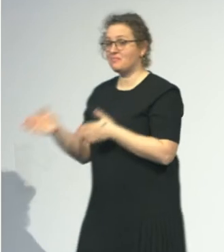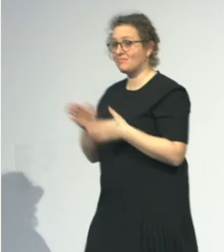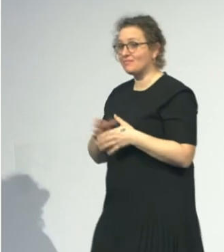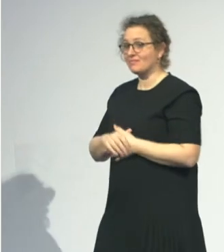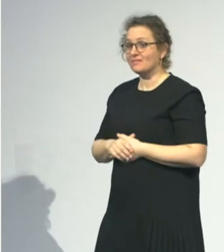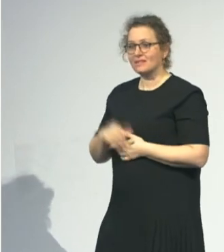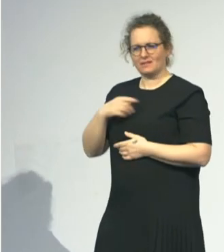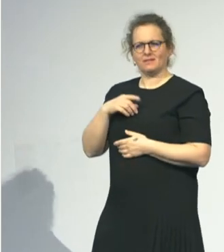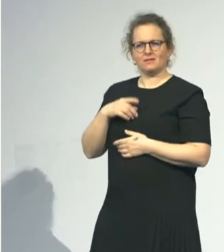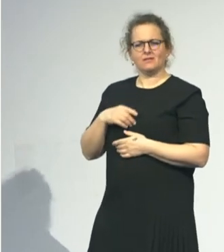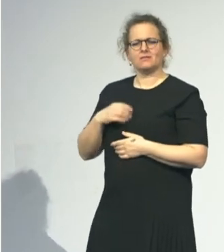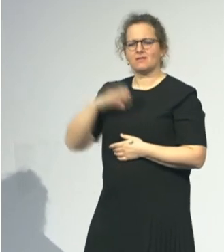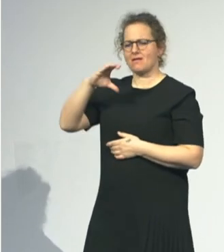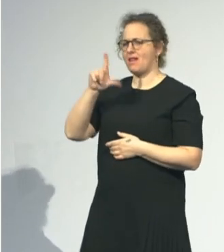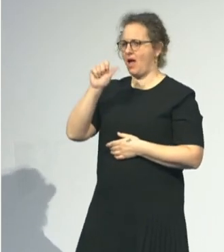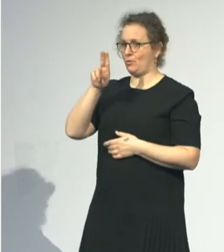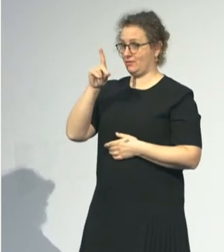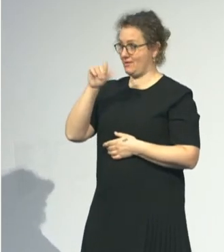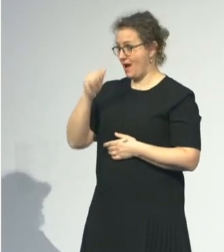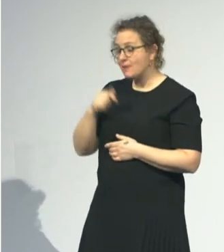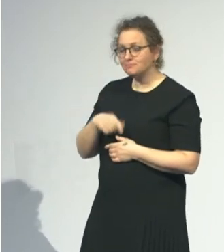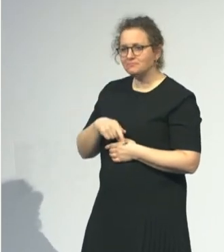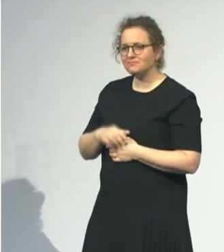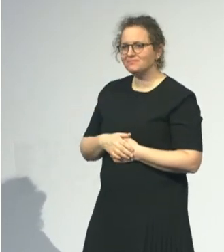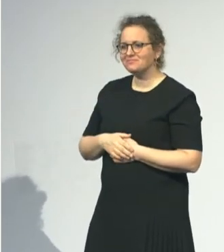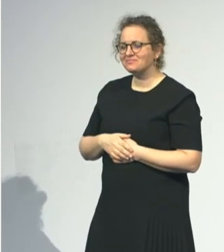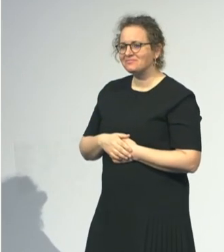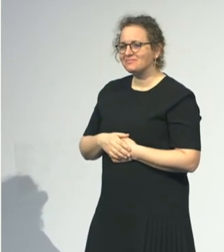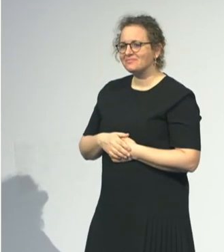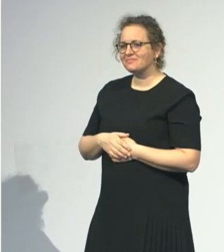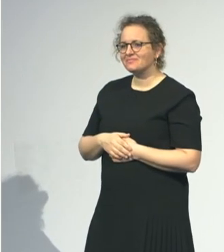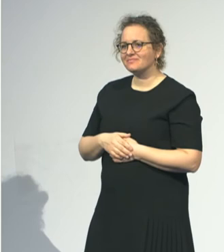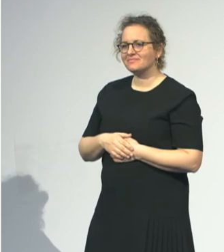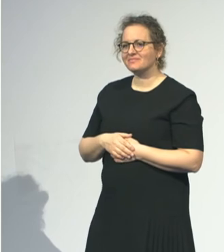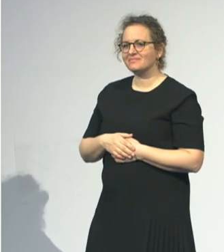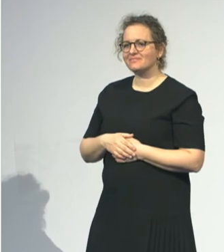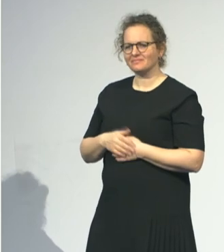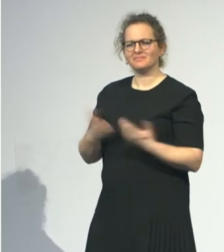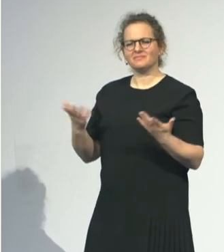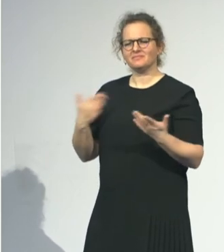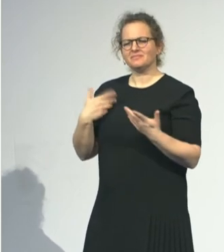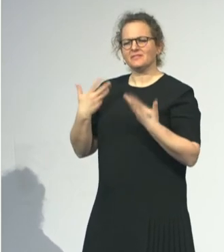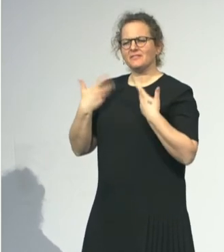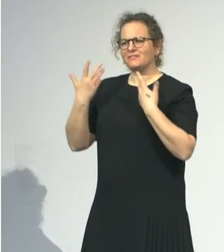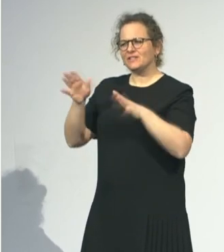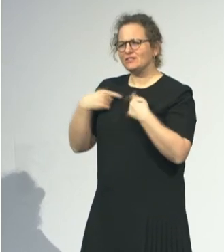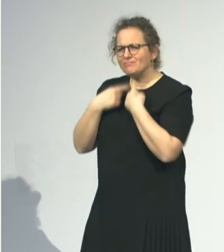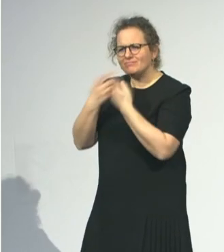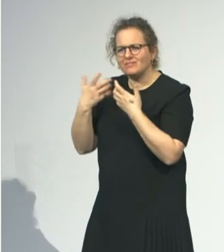our accessible theater, but as I told you, we exist exist from